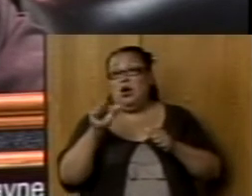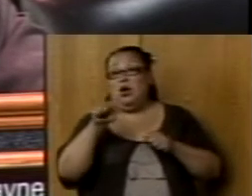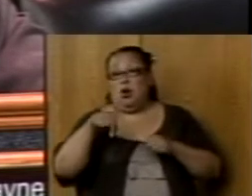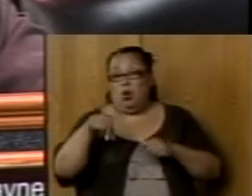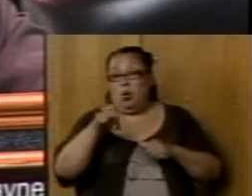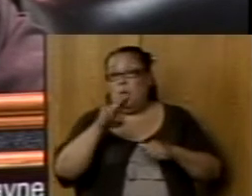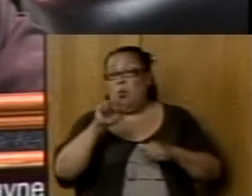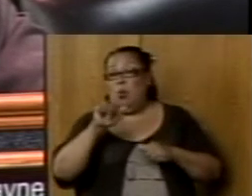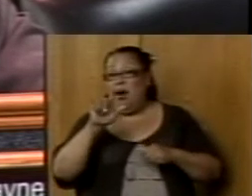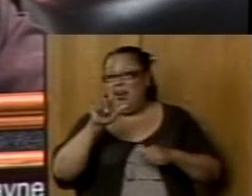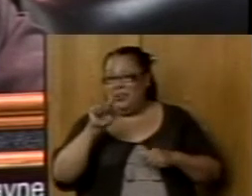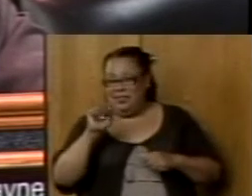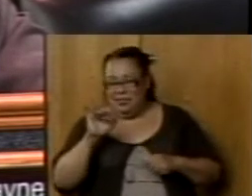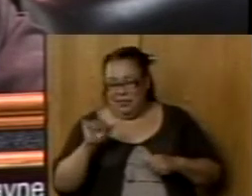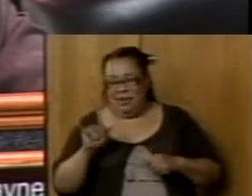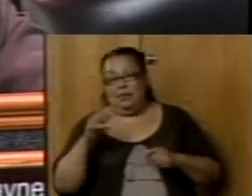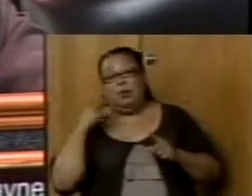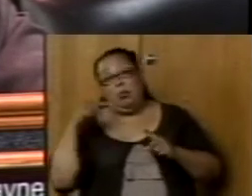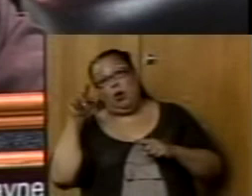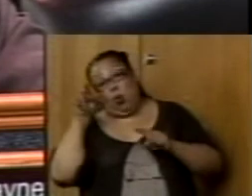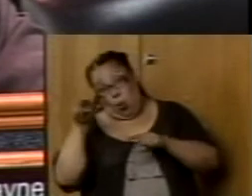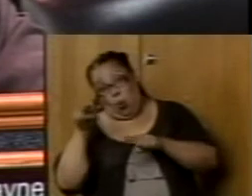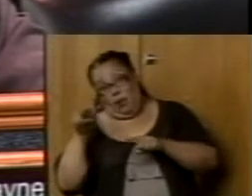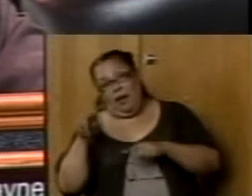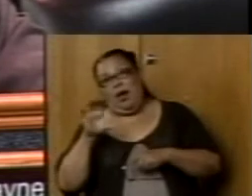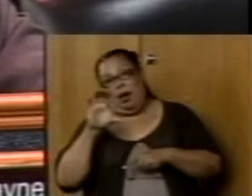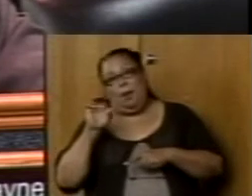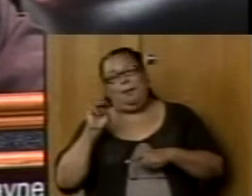this company and have them